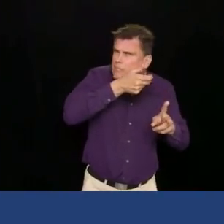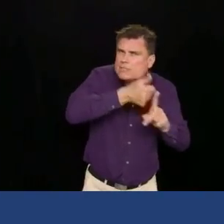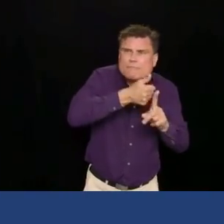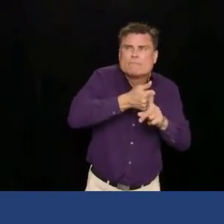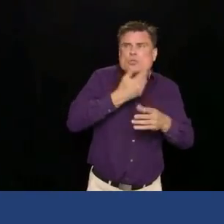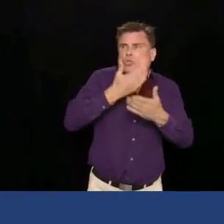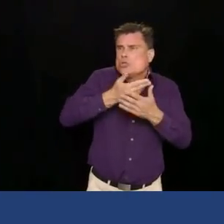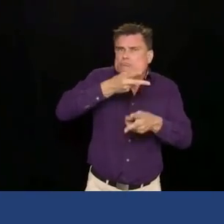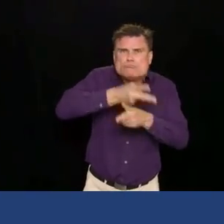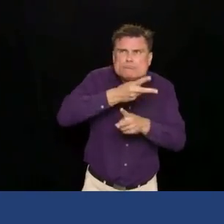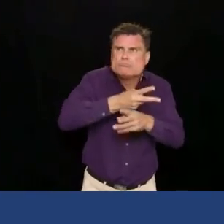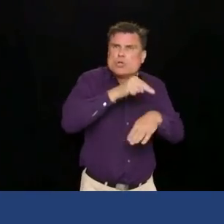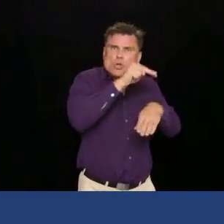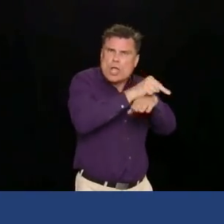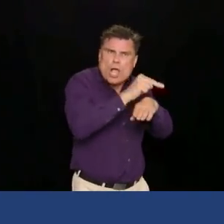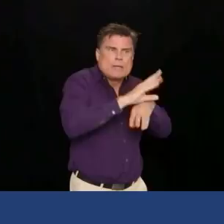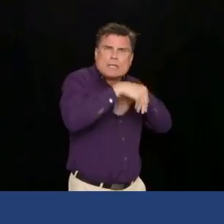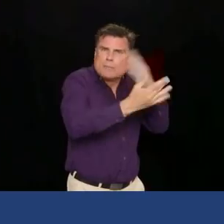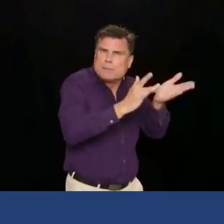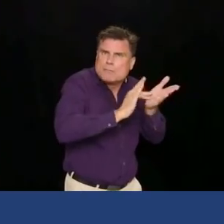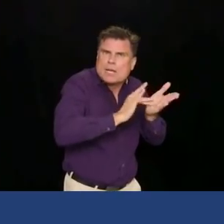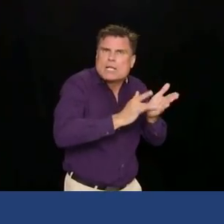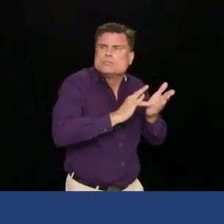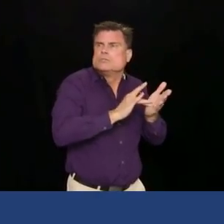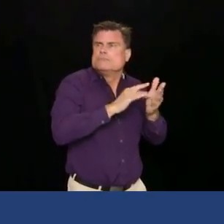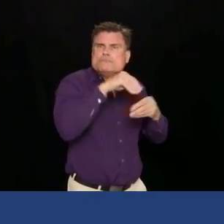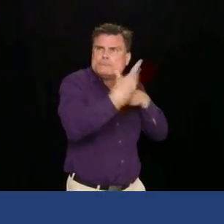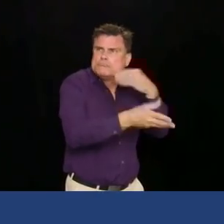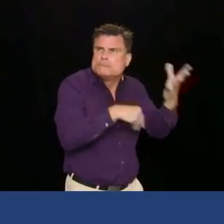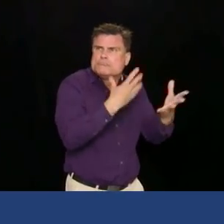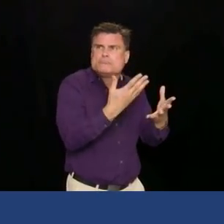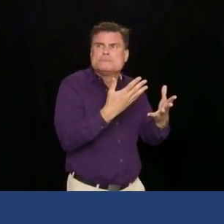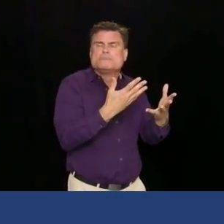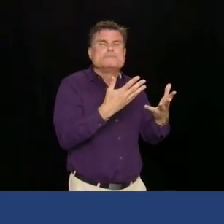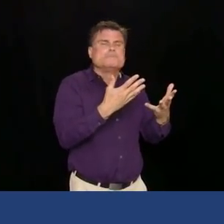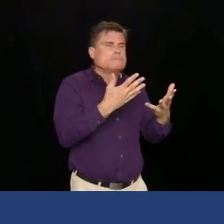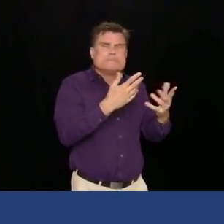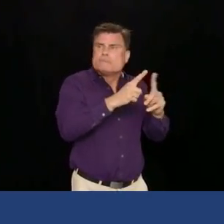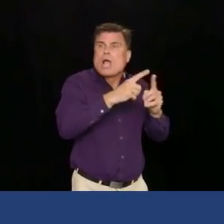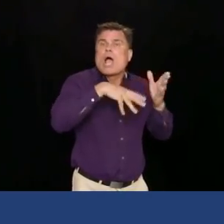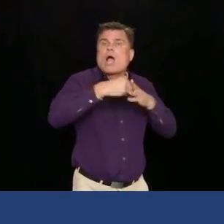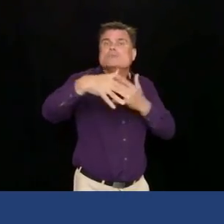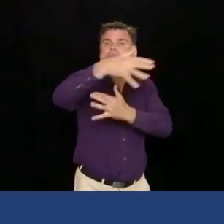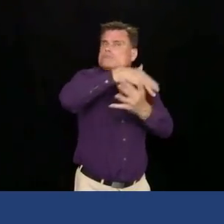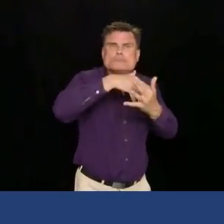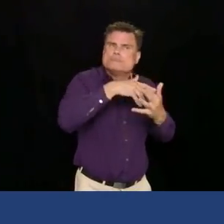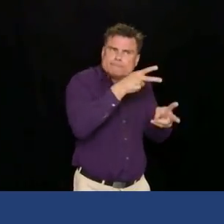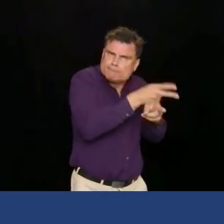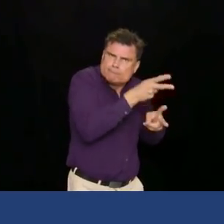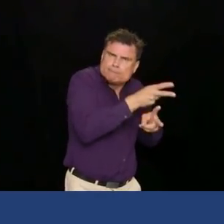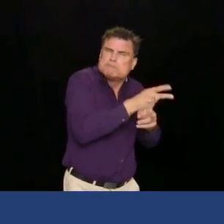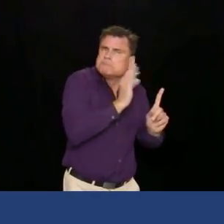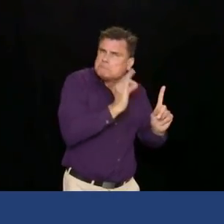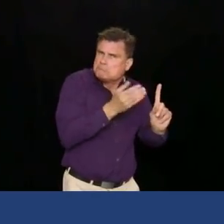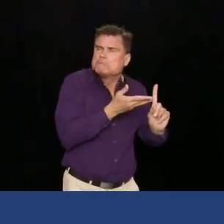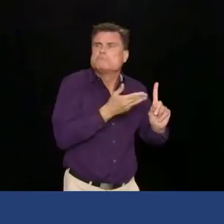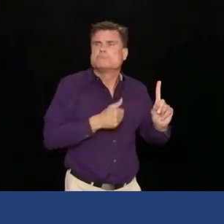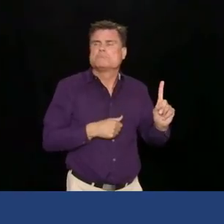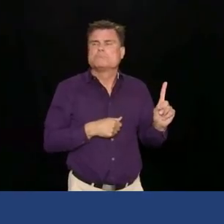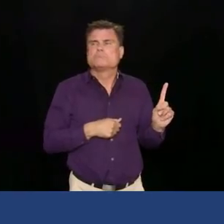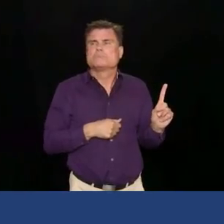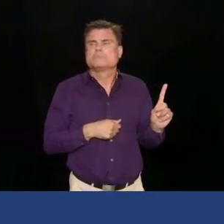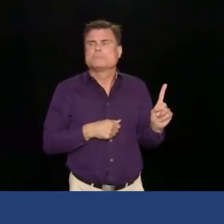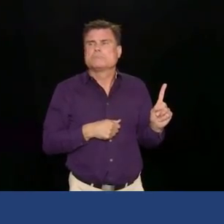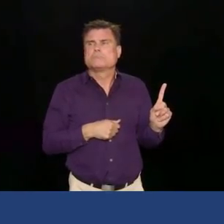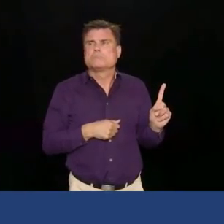the appropriate medical care and social care that he requires to recover. And as I say,